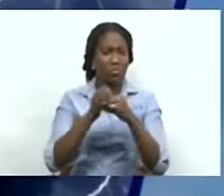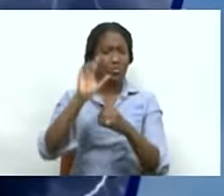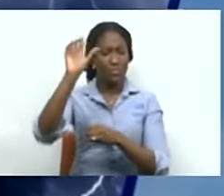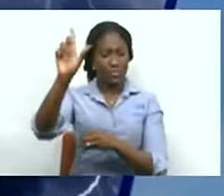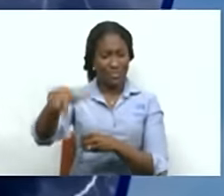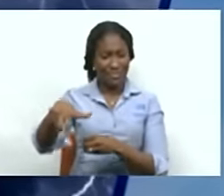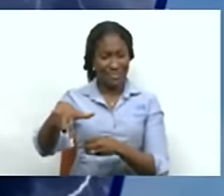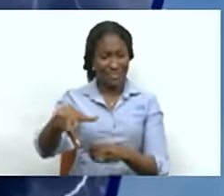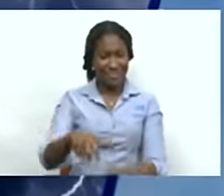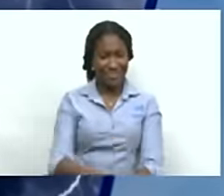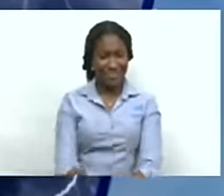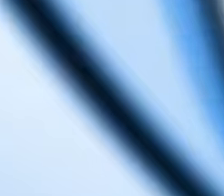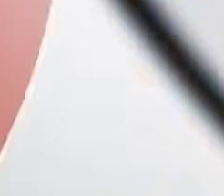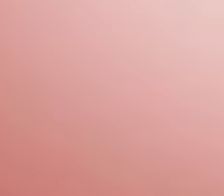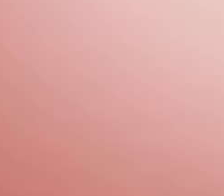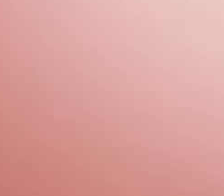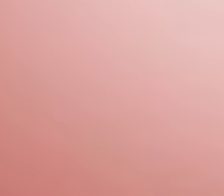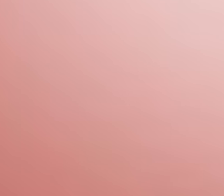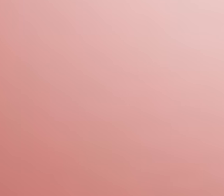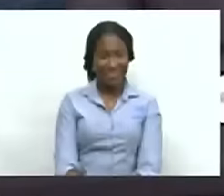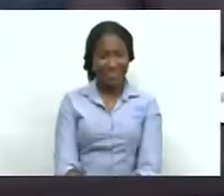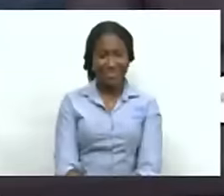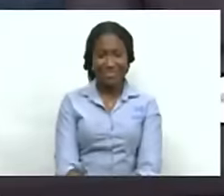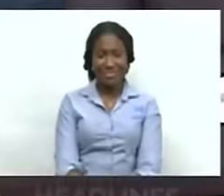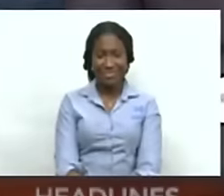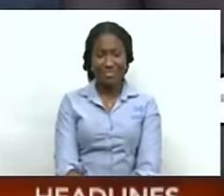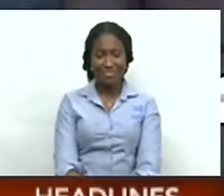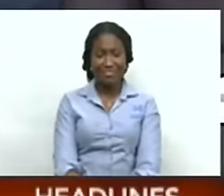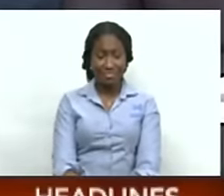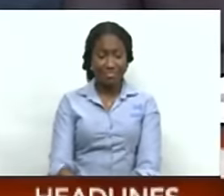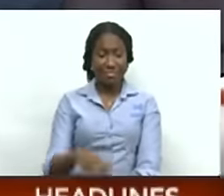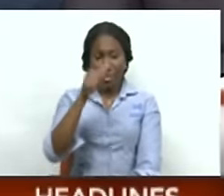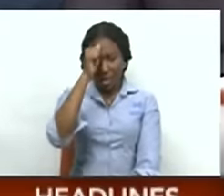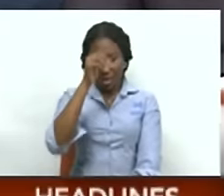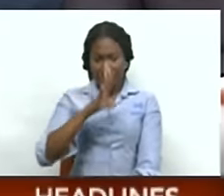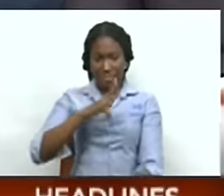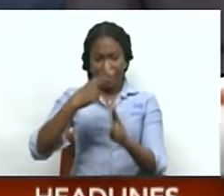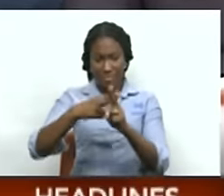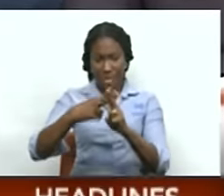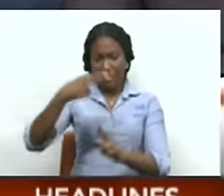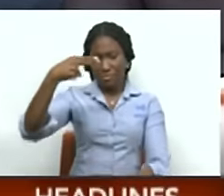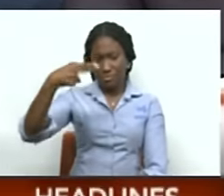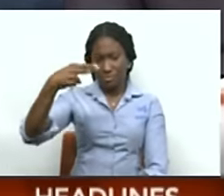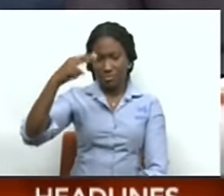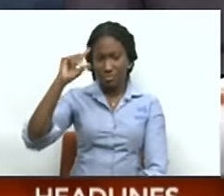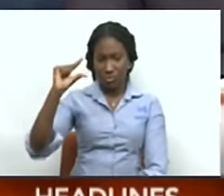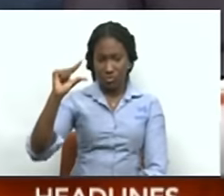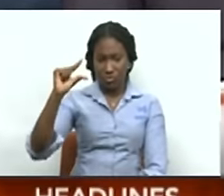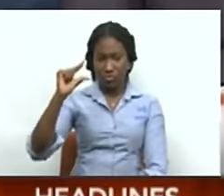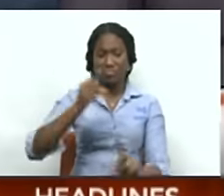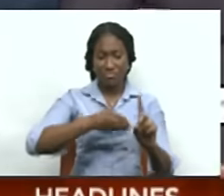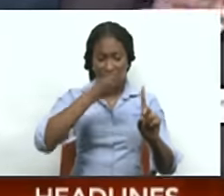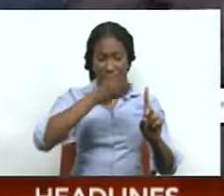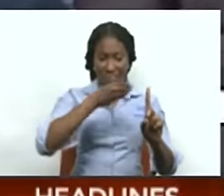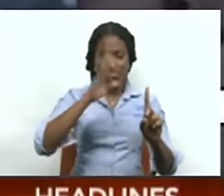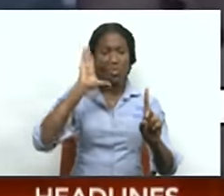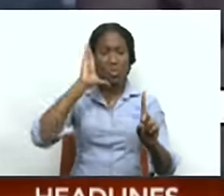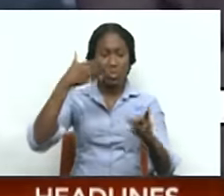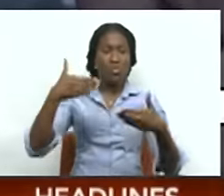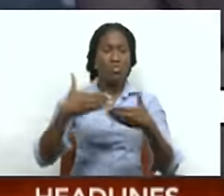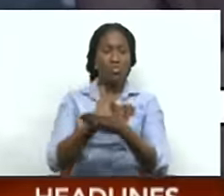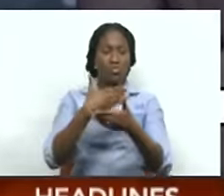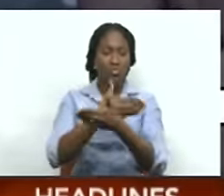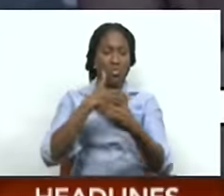forecast. Hayden Gittensteen, newly appointed chairman of the Integrity Commission, is hoping to make a difference to the